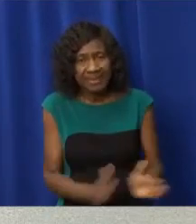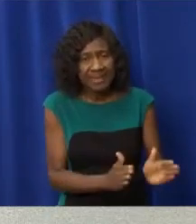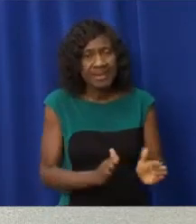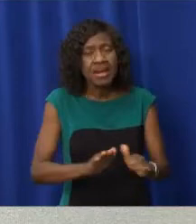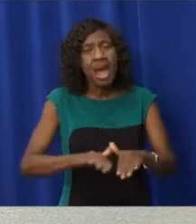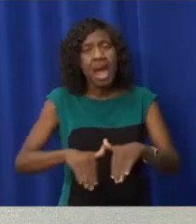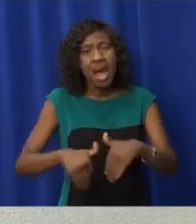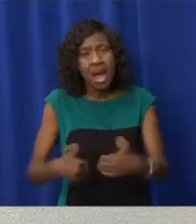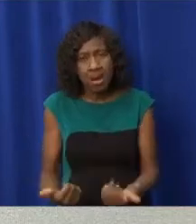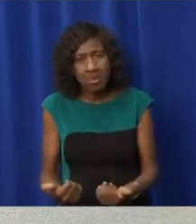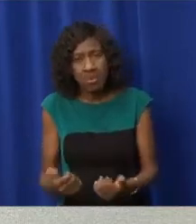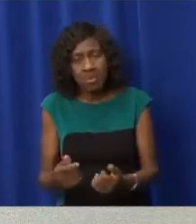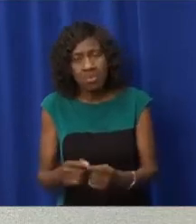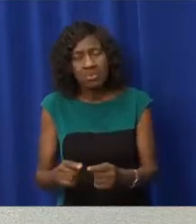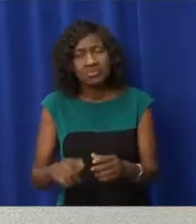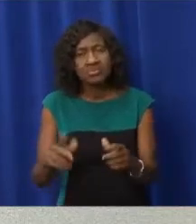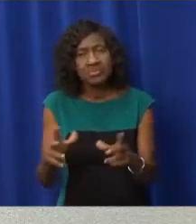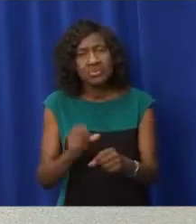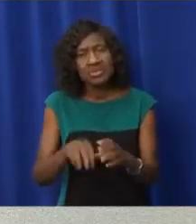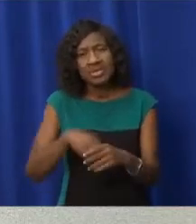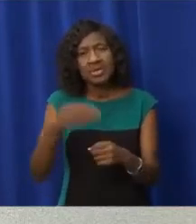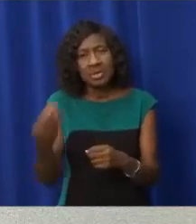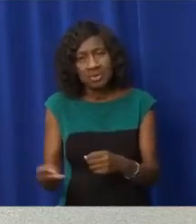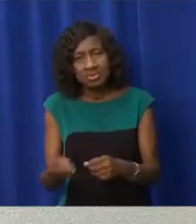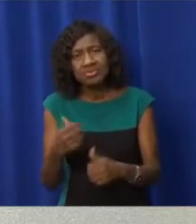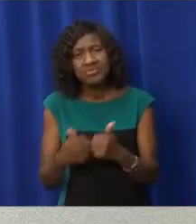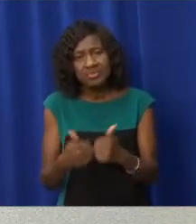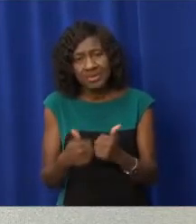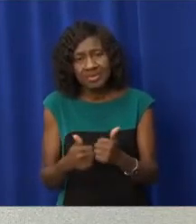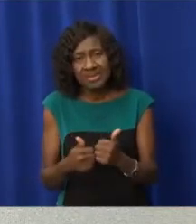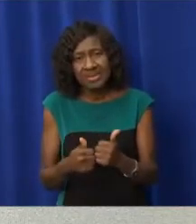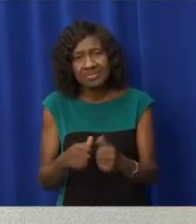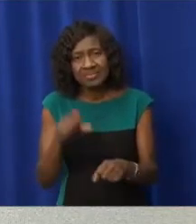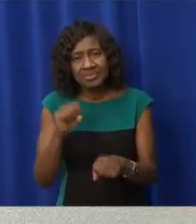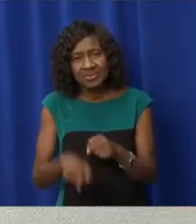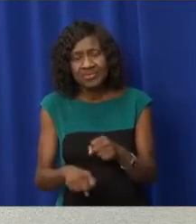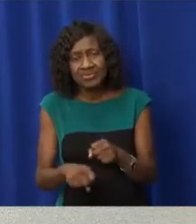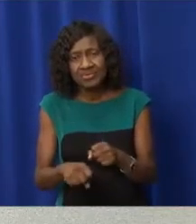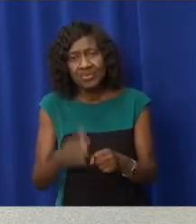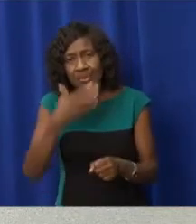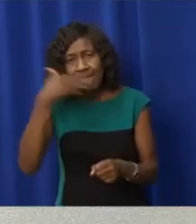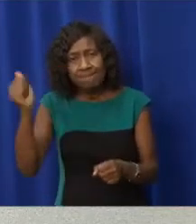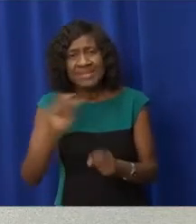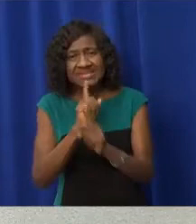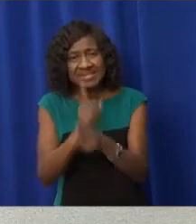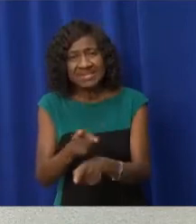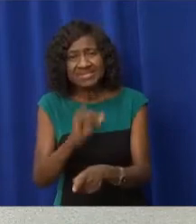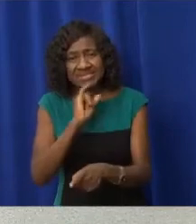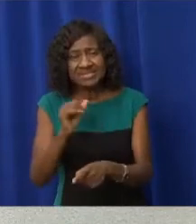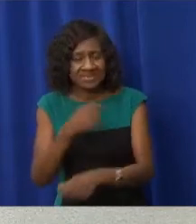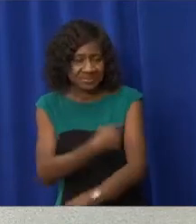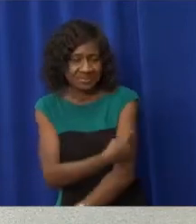situation. Of course, the best answer is going to be a vaccination, which would protect everybody.